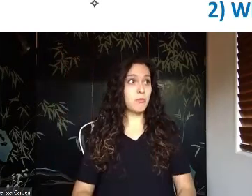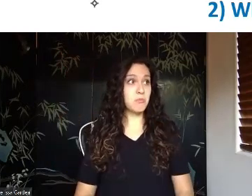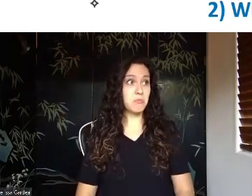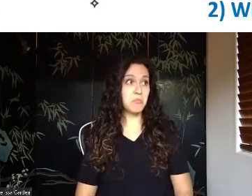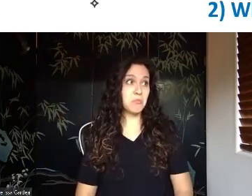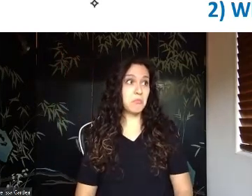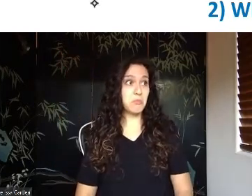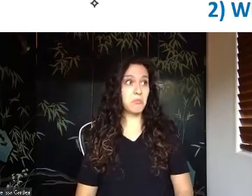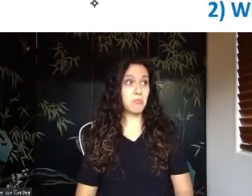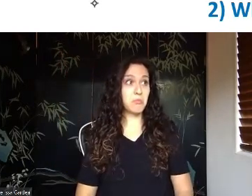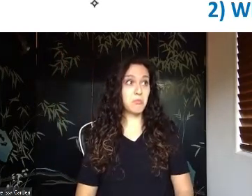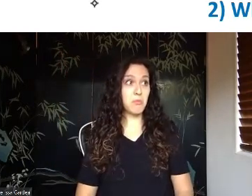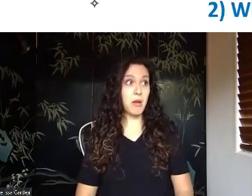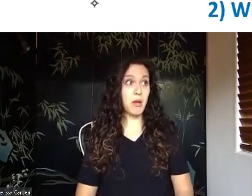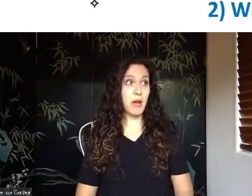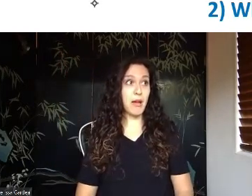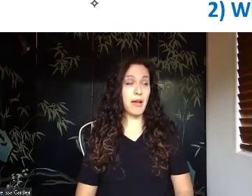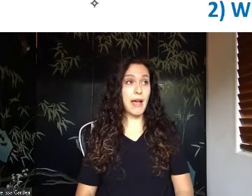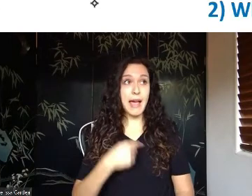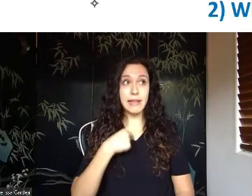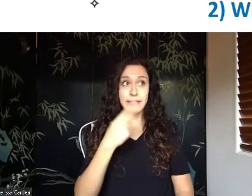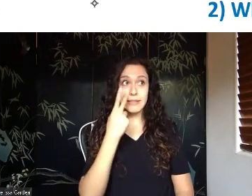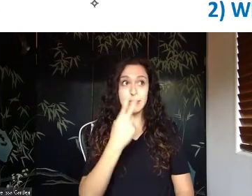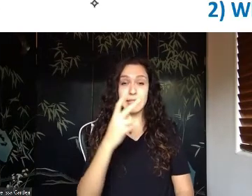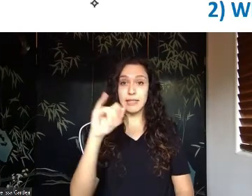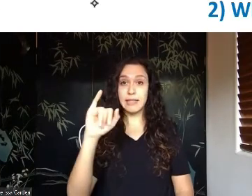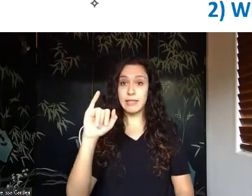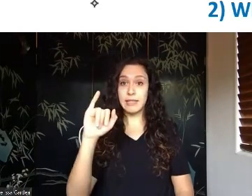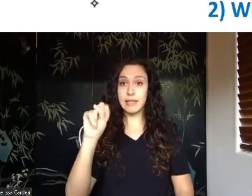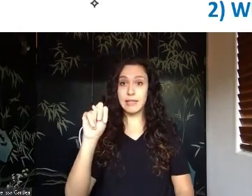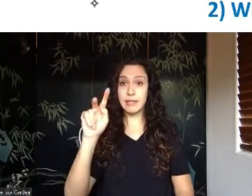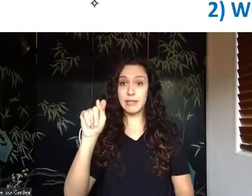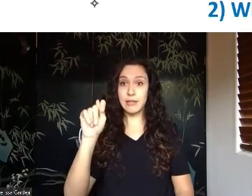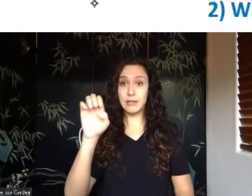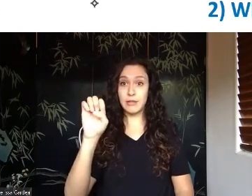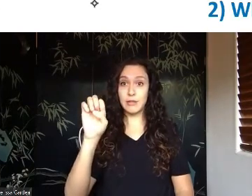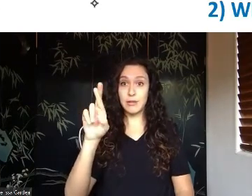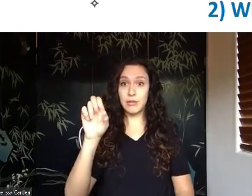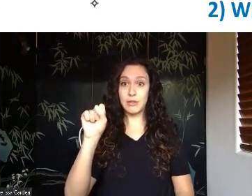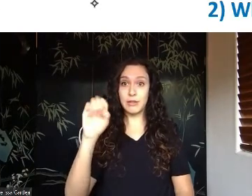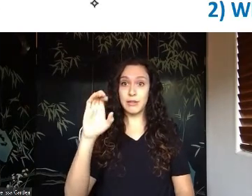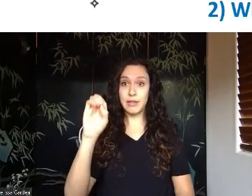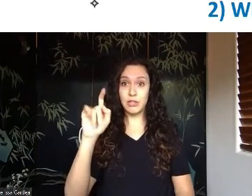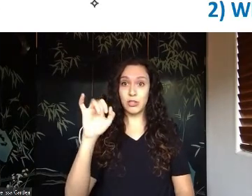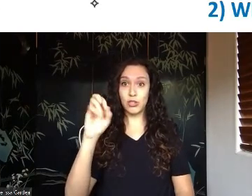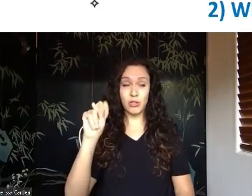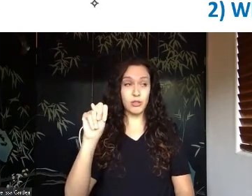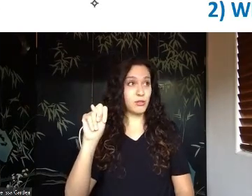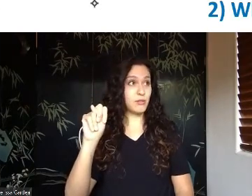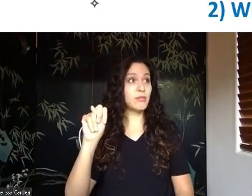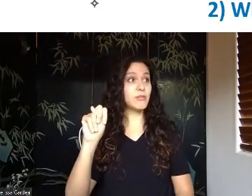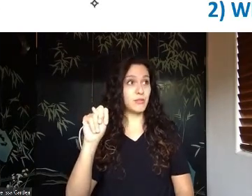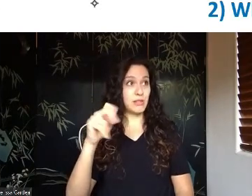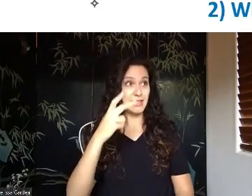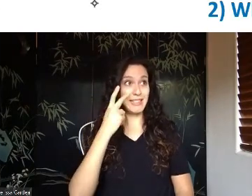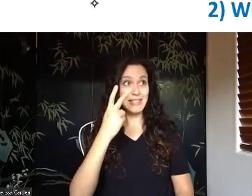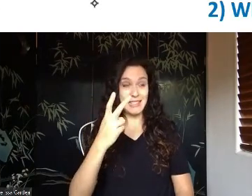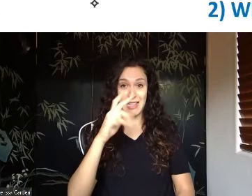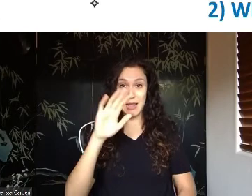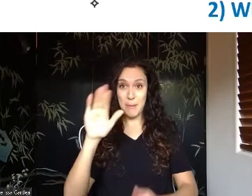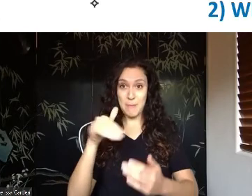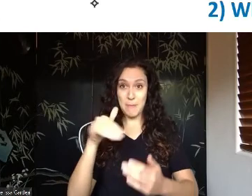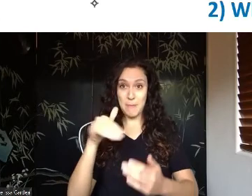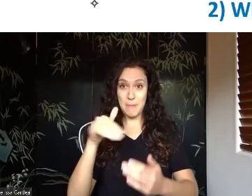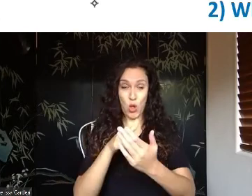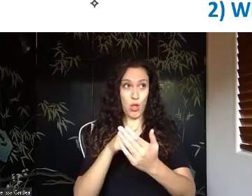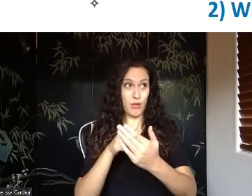here, point here. I don't see any main points there, but it's at an intersection. An intersection means that if you're looking at